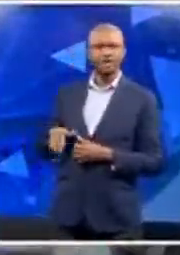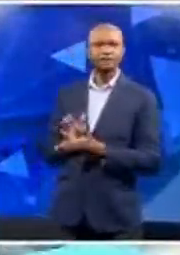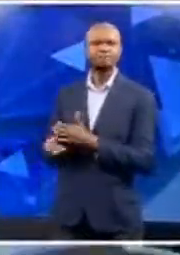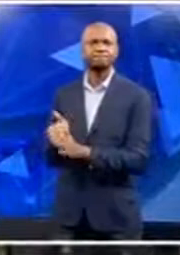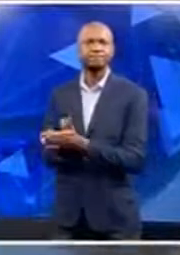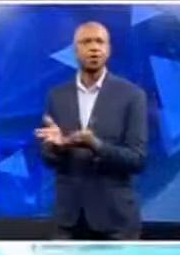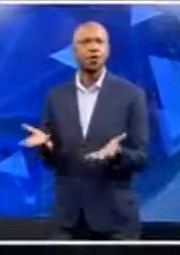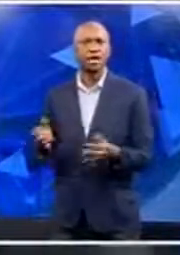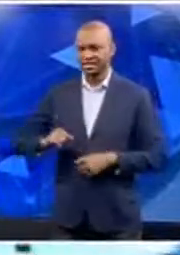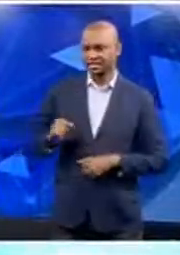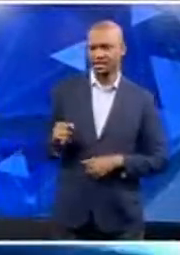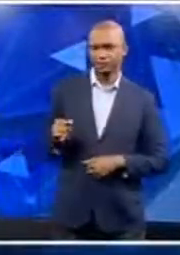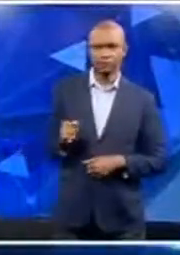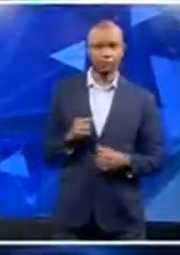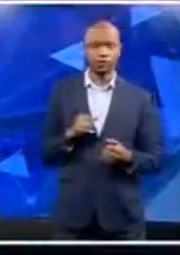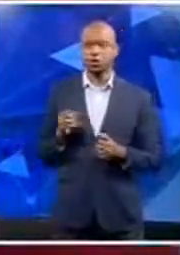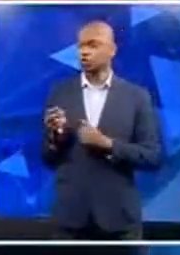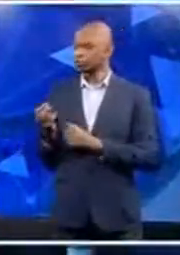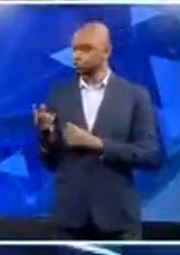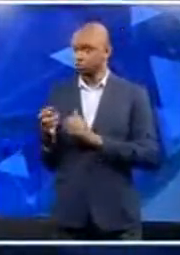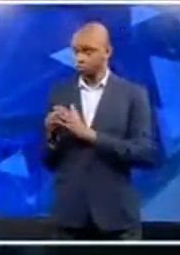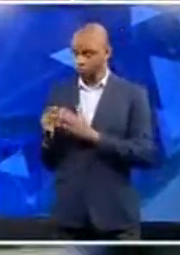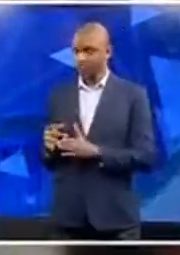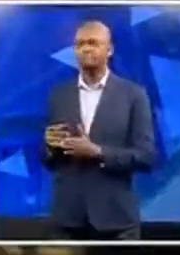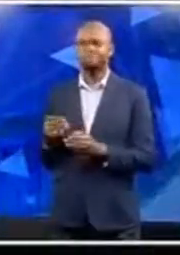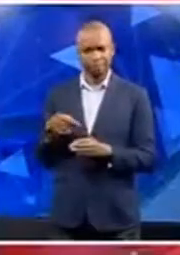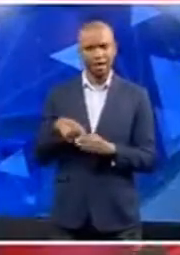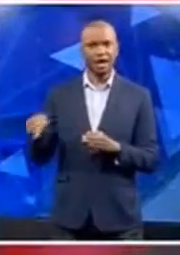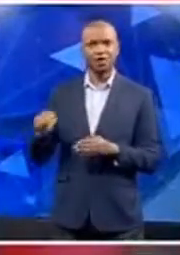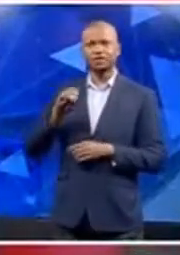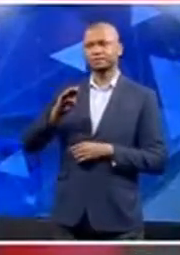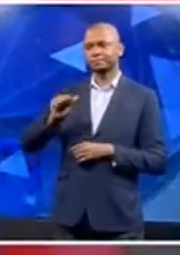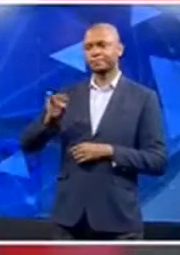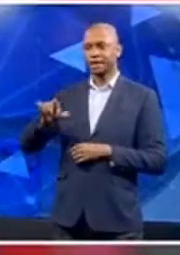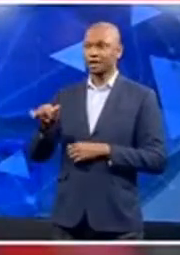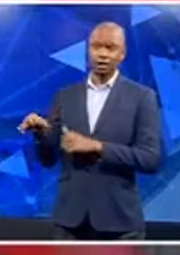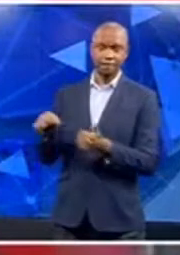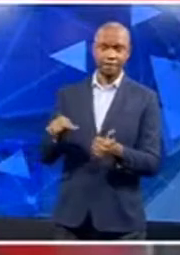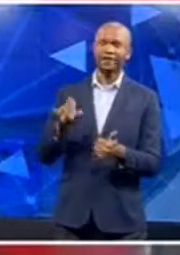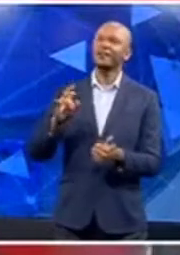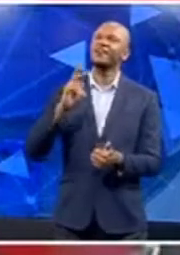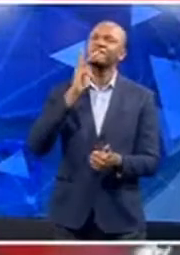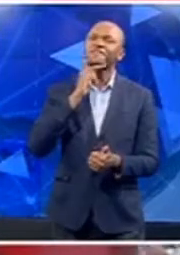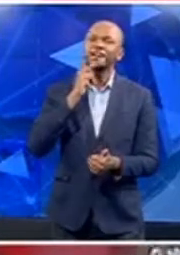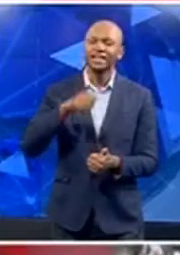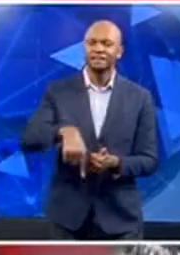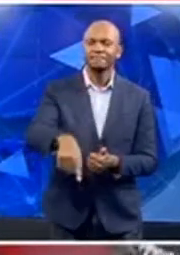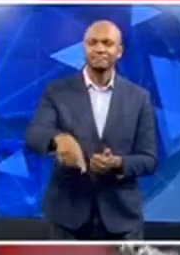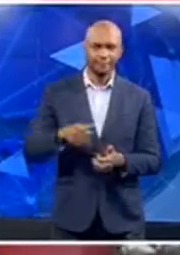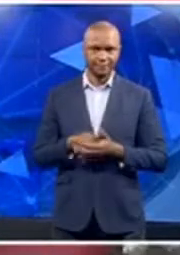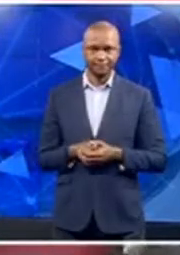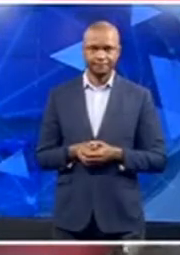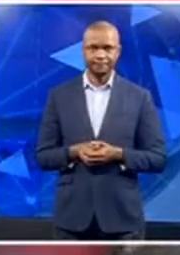letinye letimbili tinikwe ibheyili kanzi tawubuya enkantolo ngalesihlanu ngelesithathu lowengcile amaphoyisa adubulala